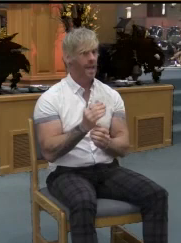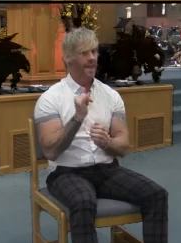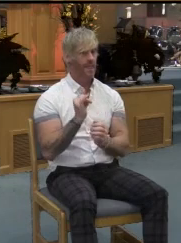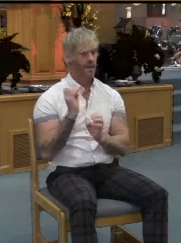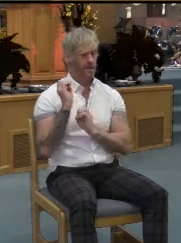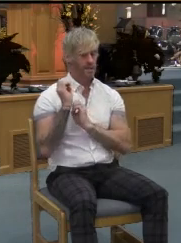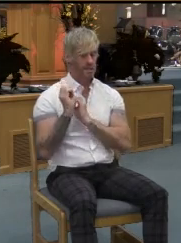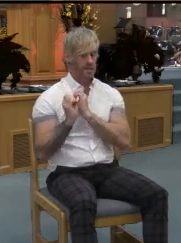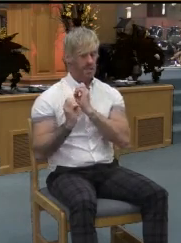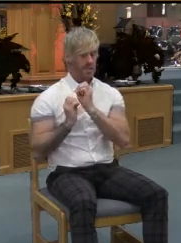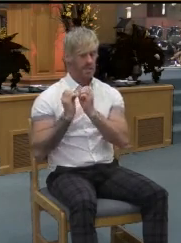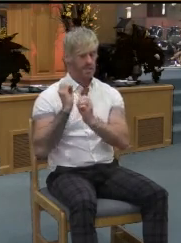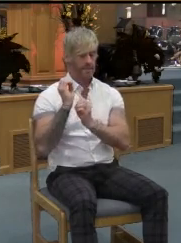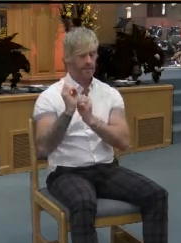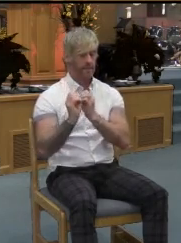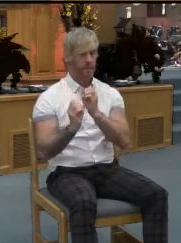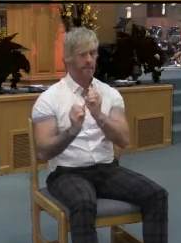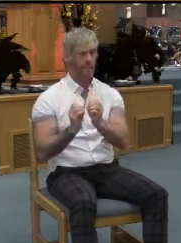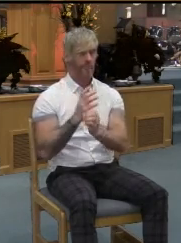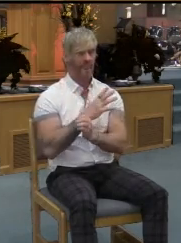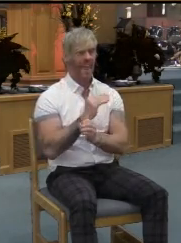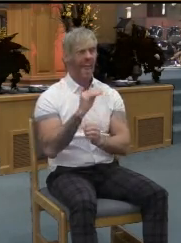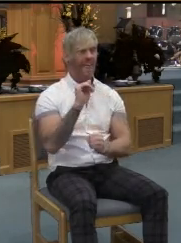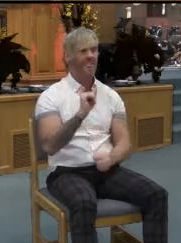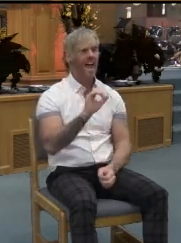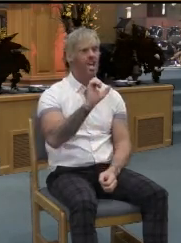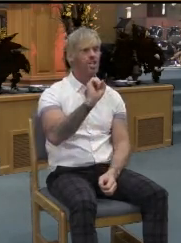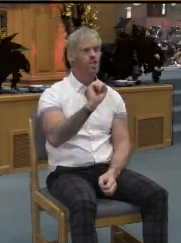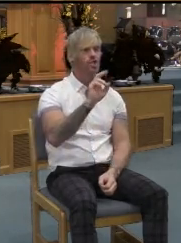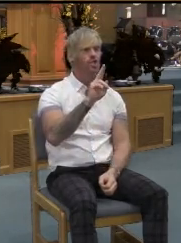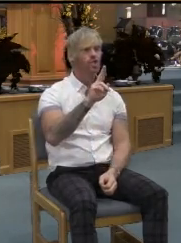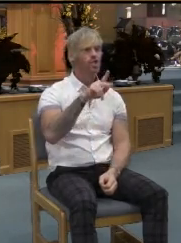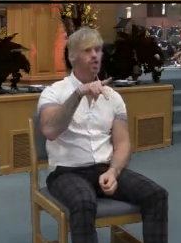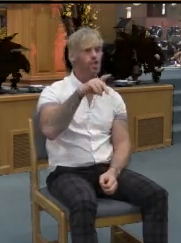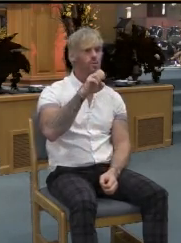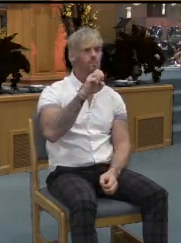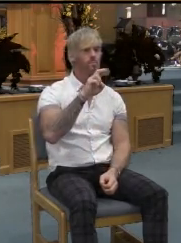to be polluted and the super race would never be able to